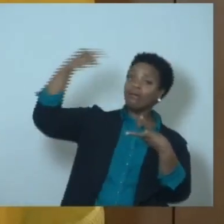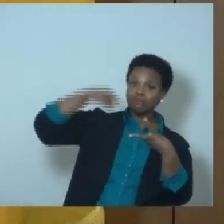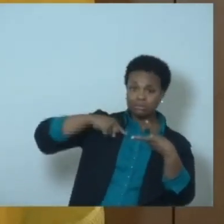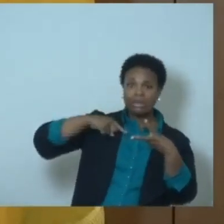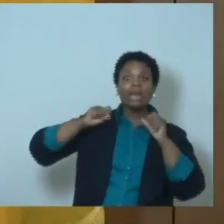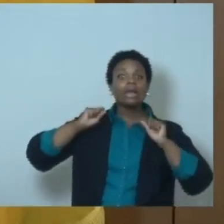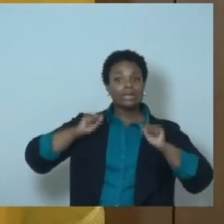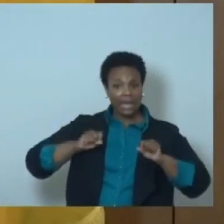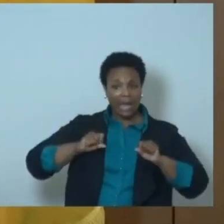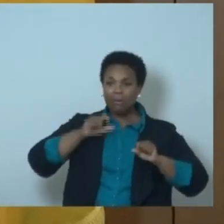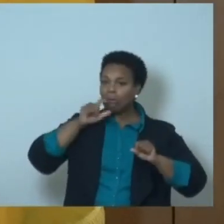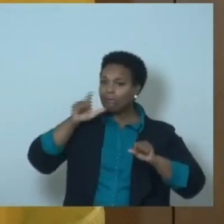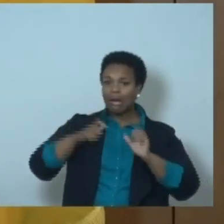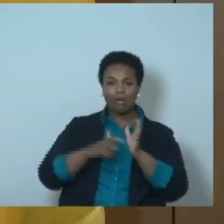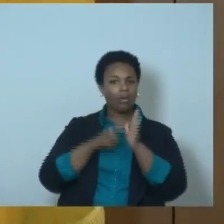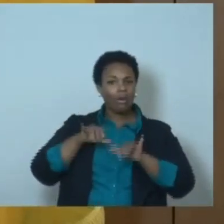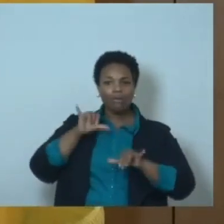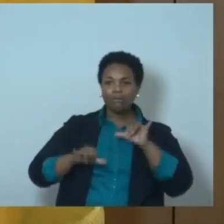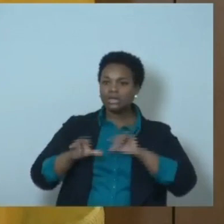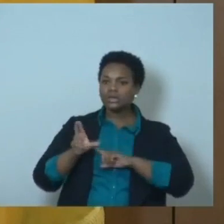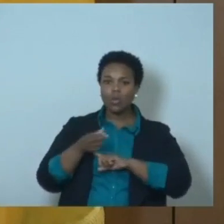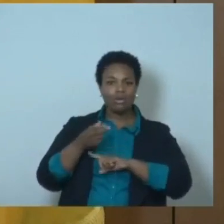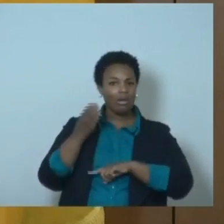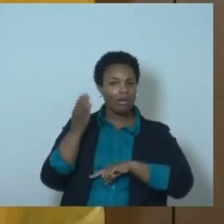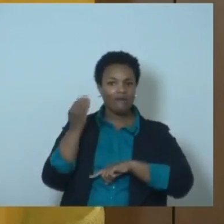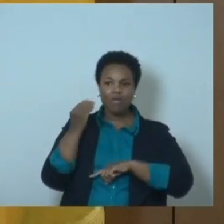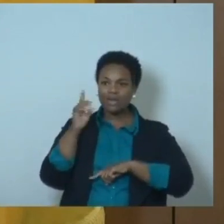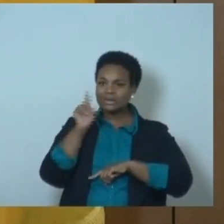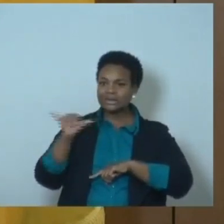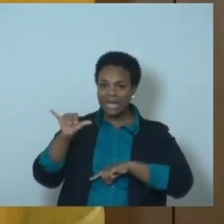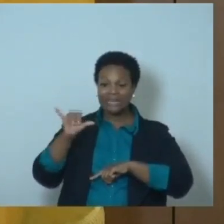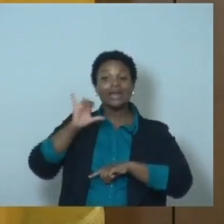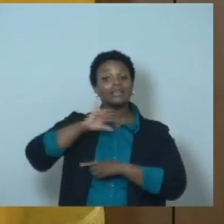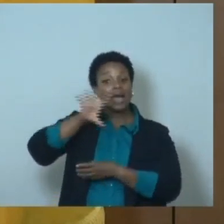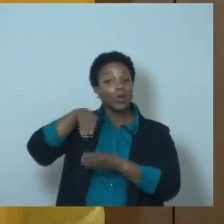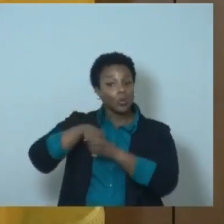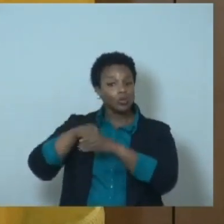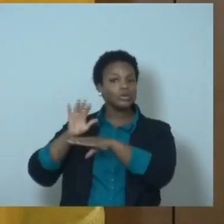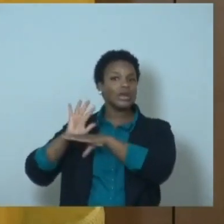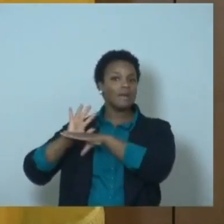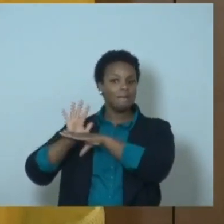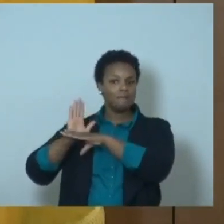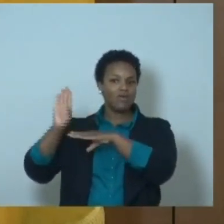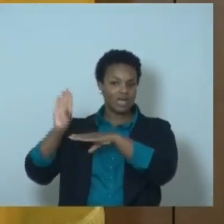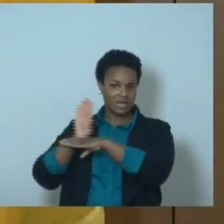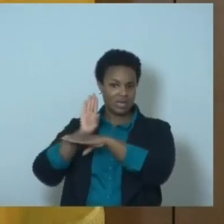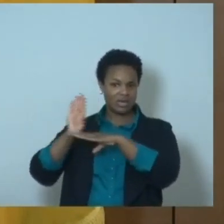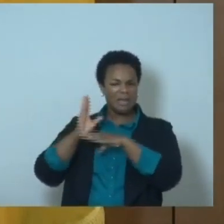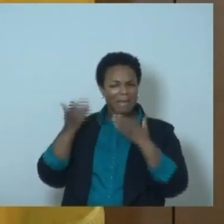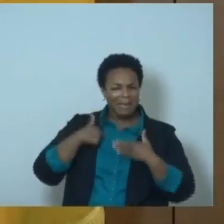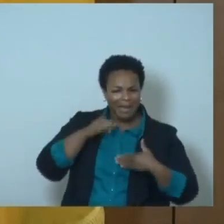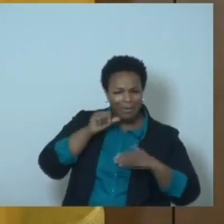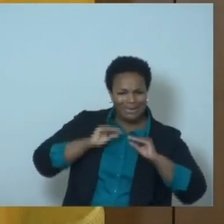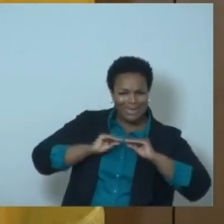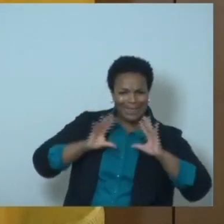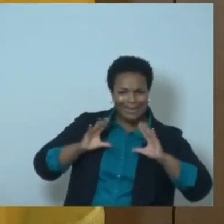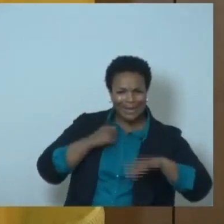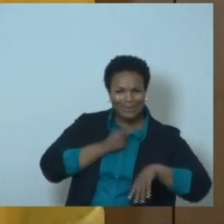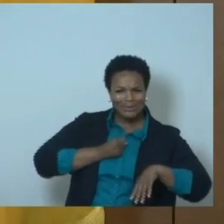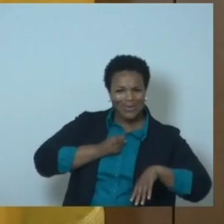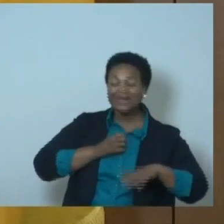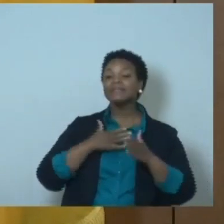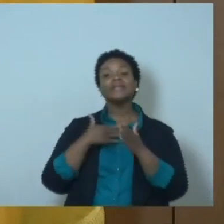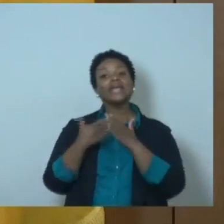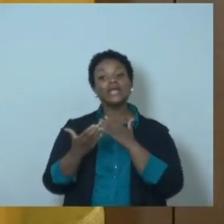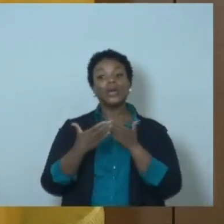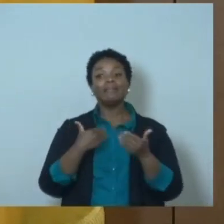business travel, and we think that the COVID worldwide safe practices, maybe I wasn't very clear, I apologize, Brittany, and